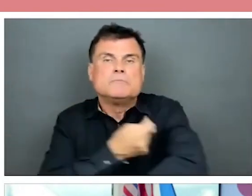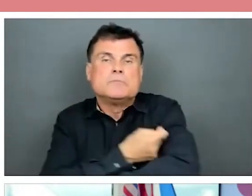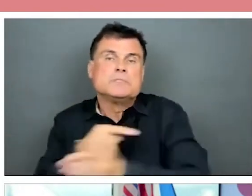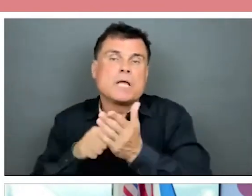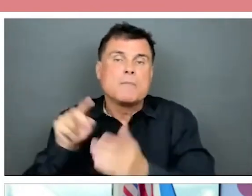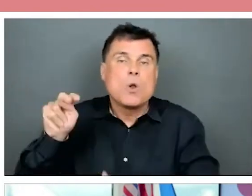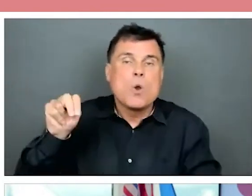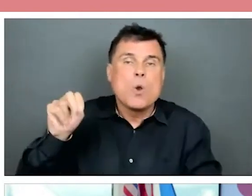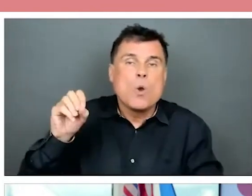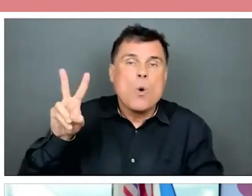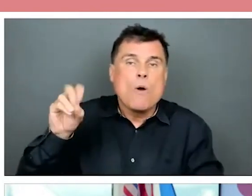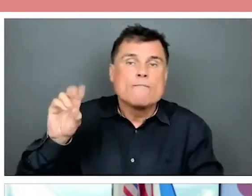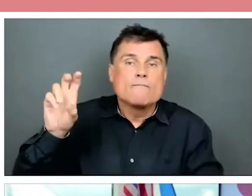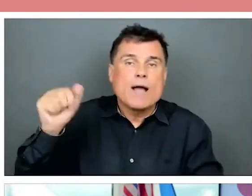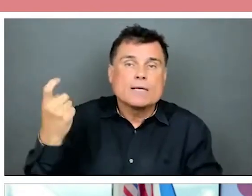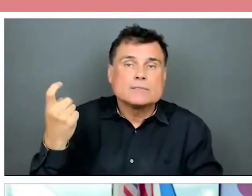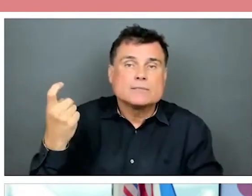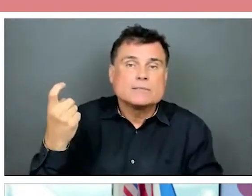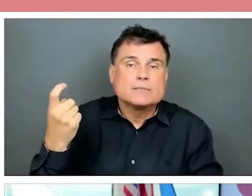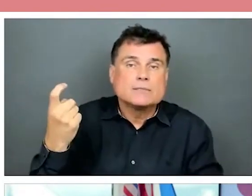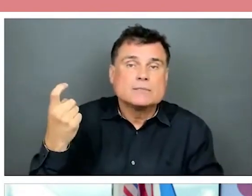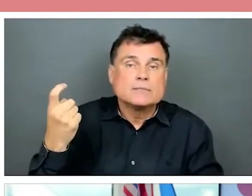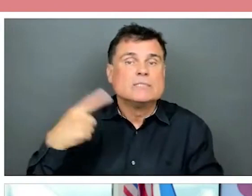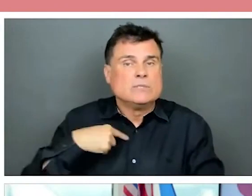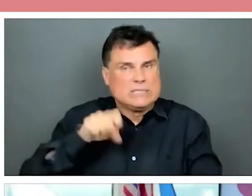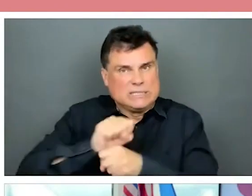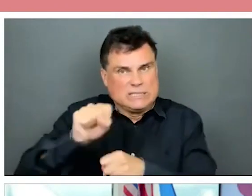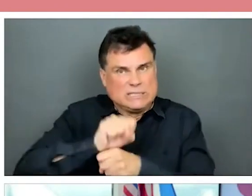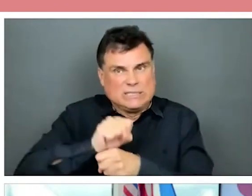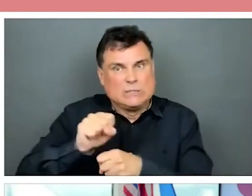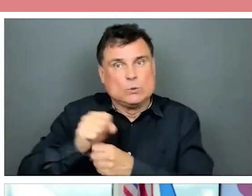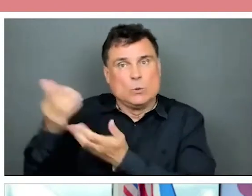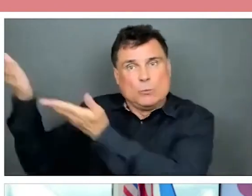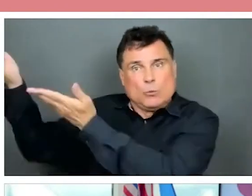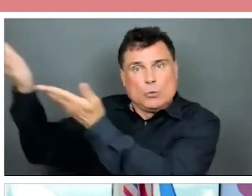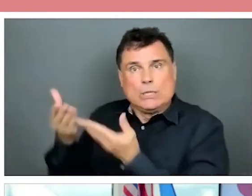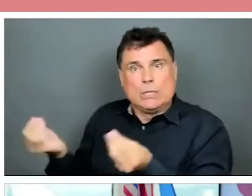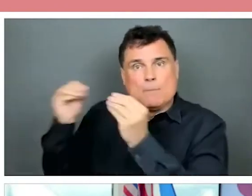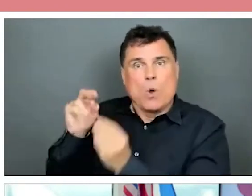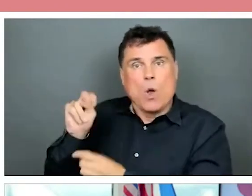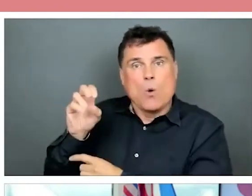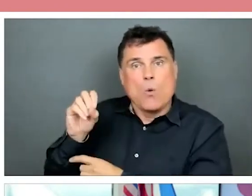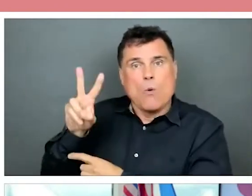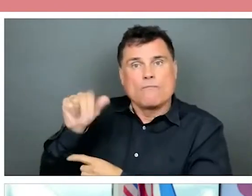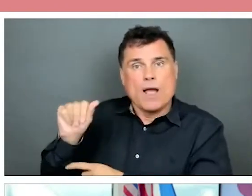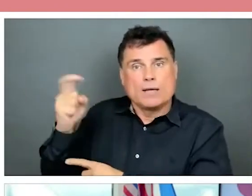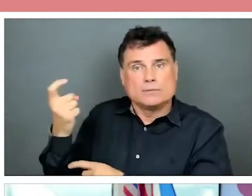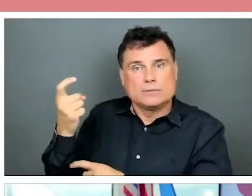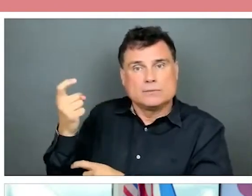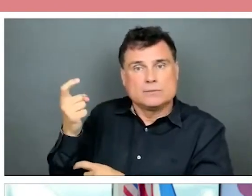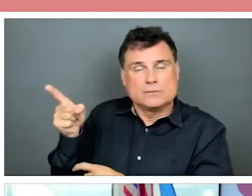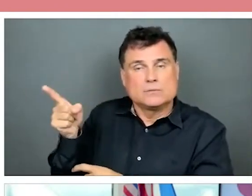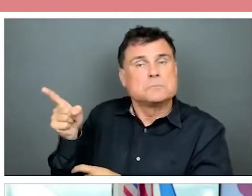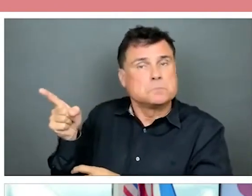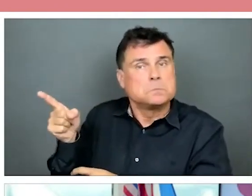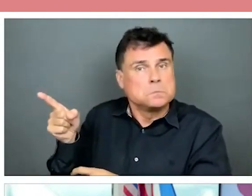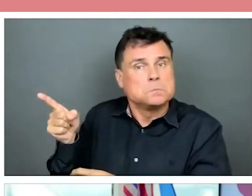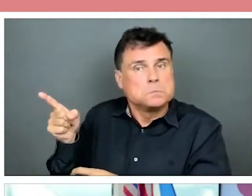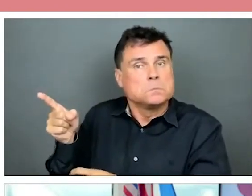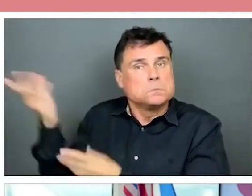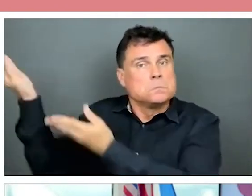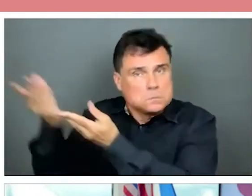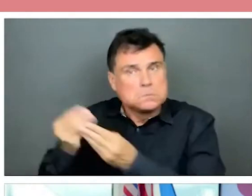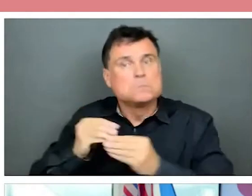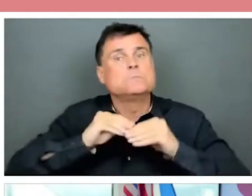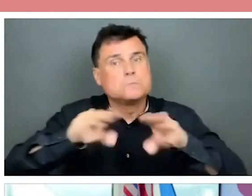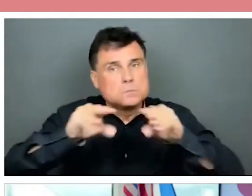working hard to make those vaccines available. Novavax has been in the province now for a couple of months, and we are matching